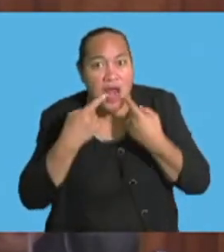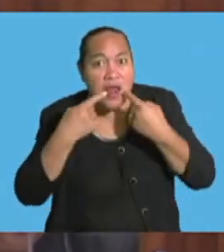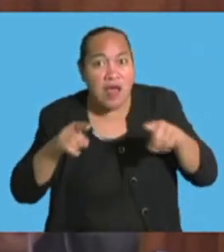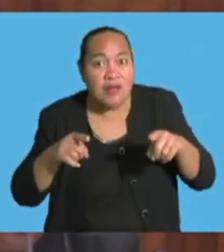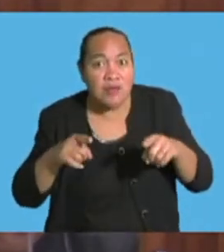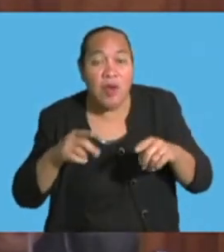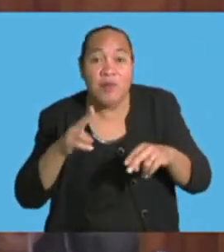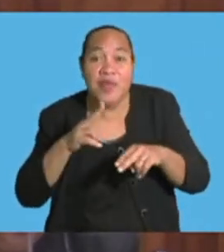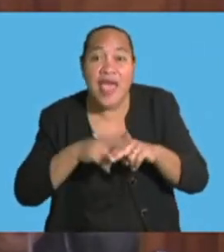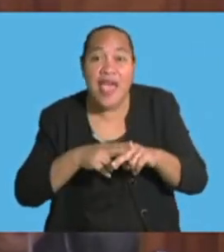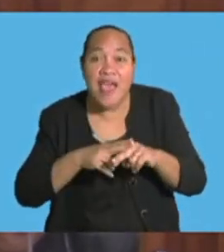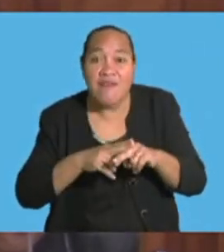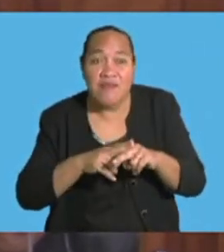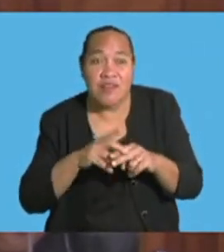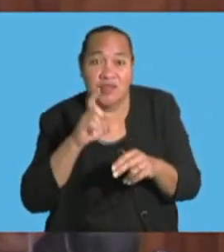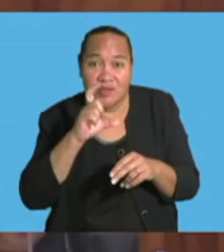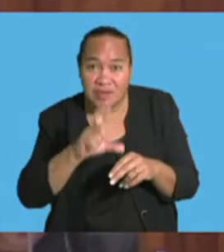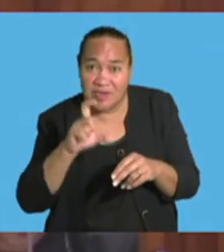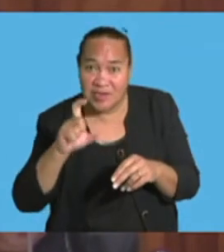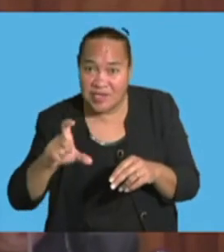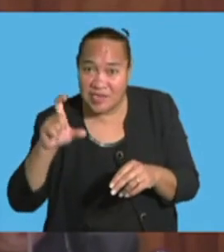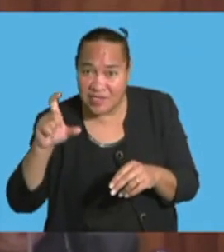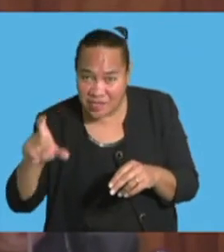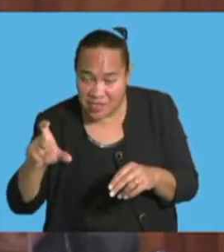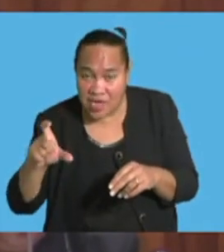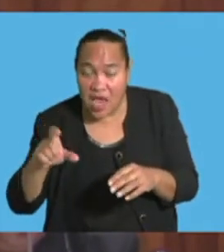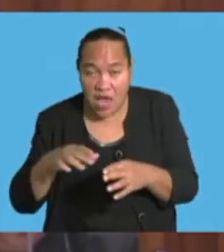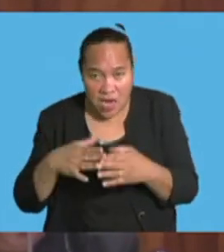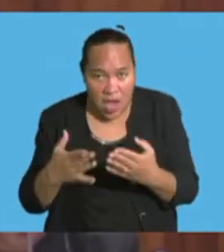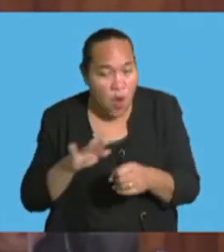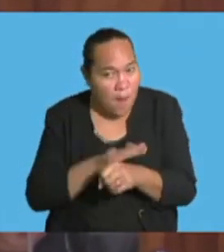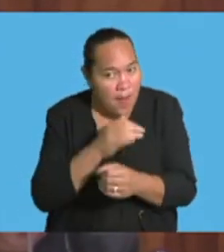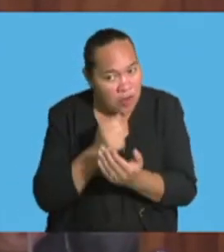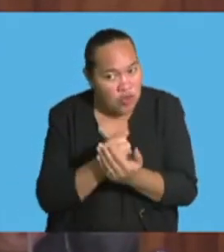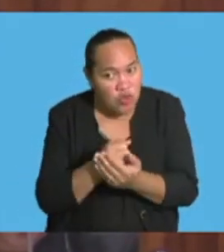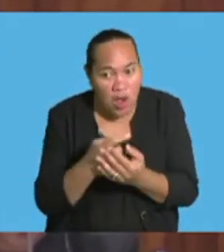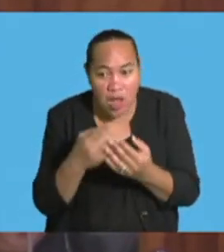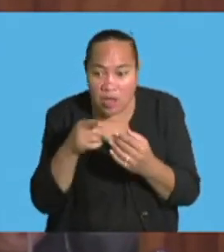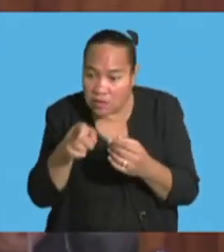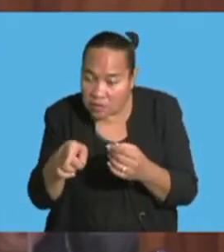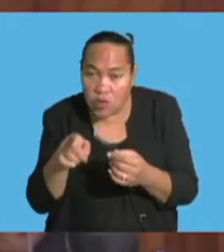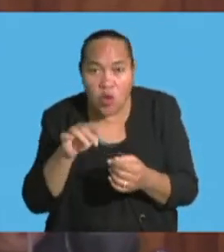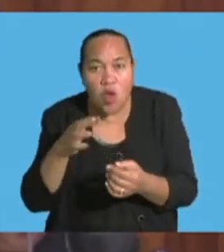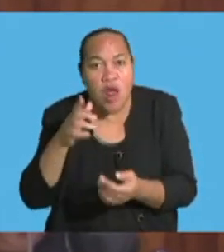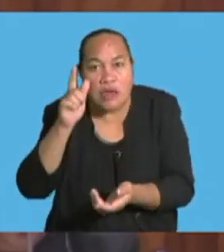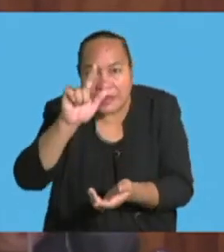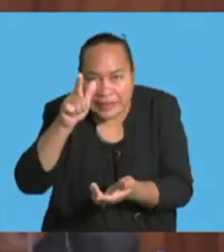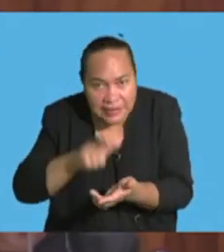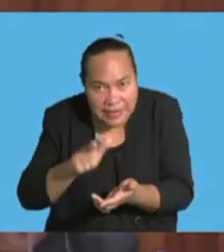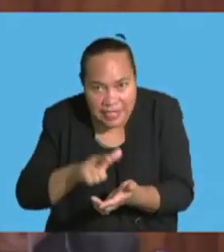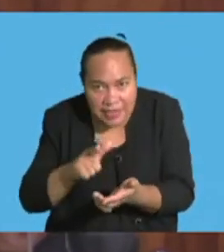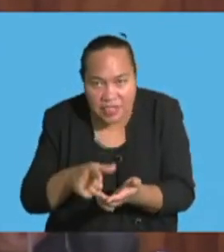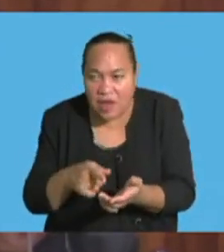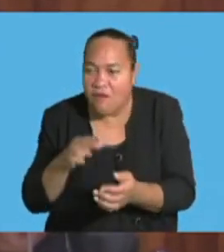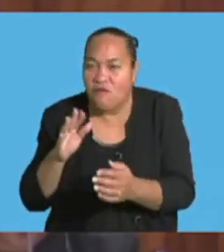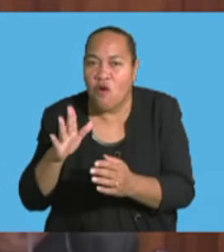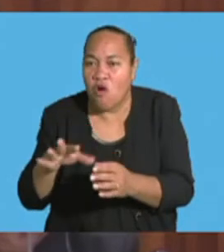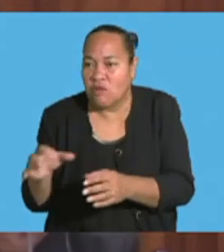by FCCC will ensure that growers are charged fairly for carting of the